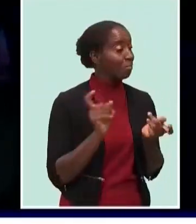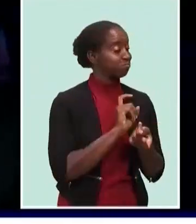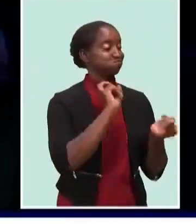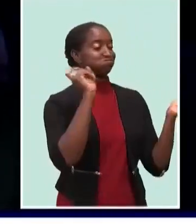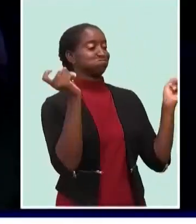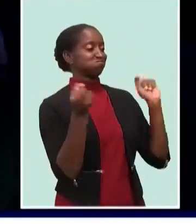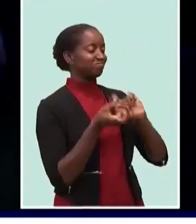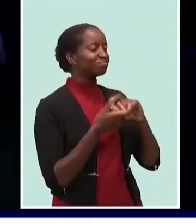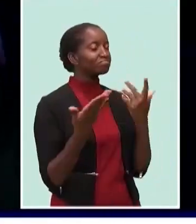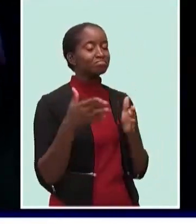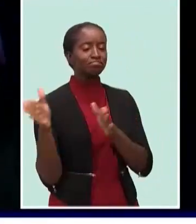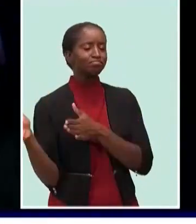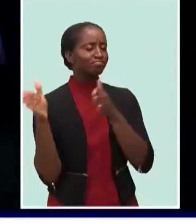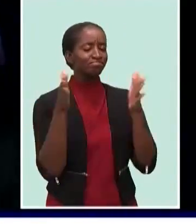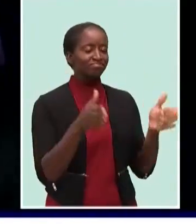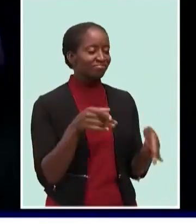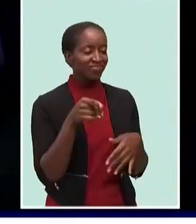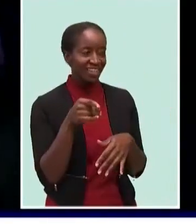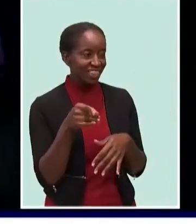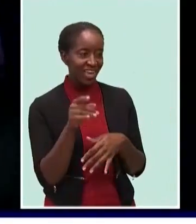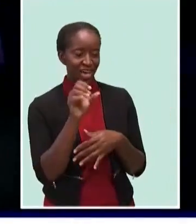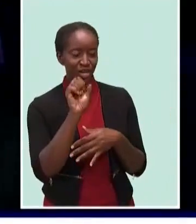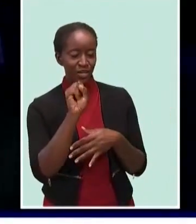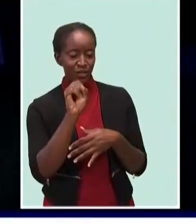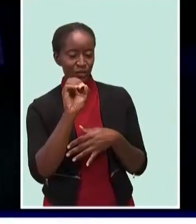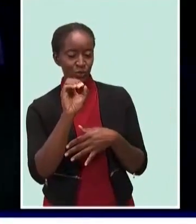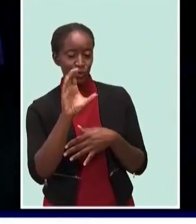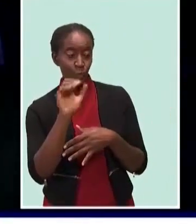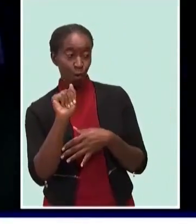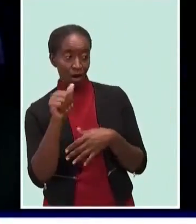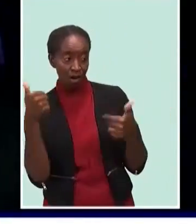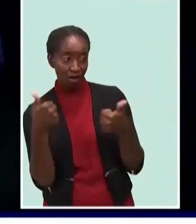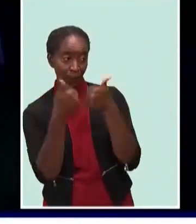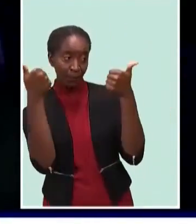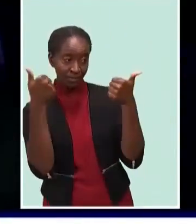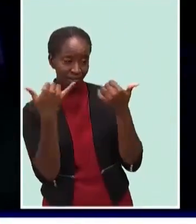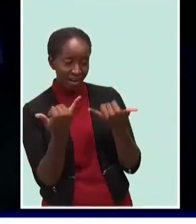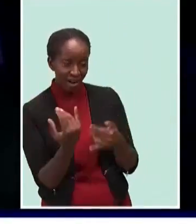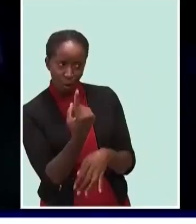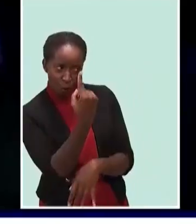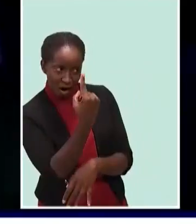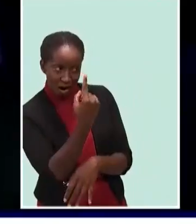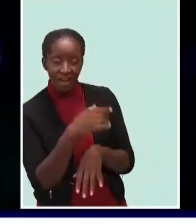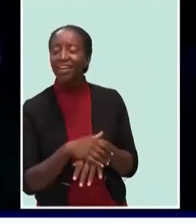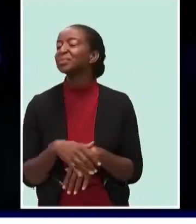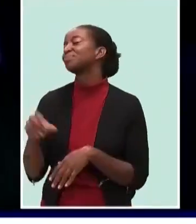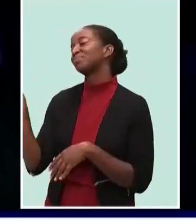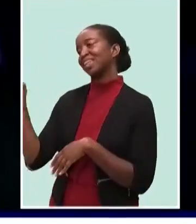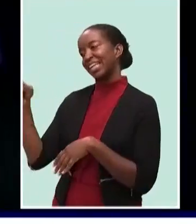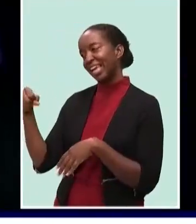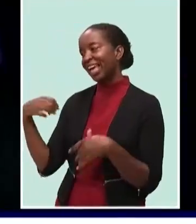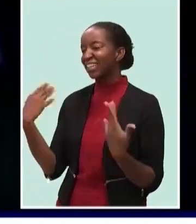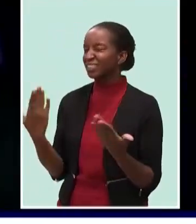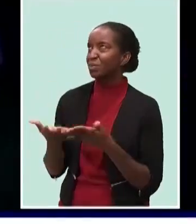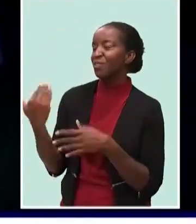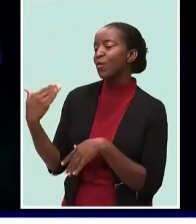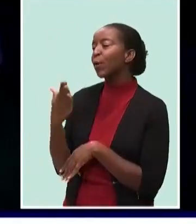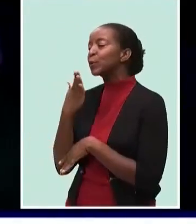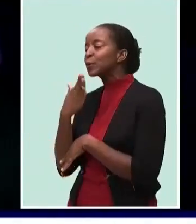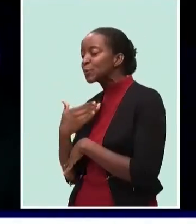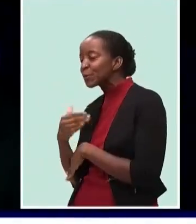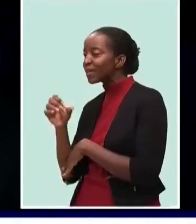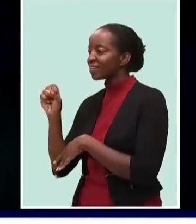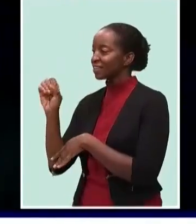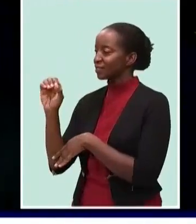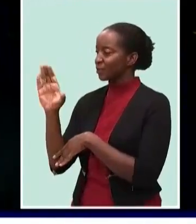to the Soca competition. We now have one instead of... Yes, and so instead of the Sweet Soca and the Party Monarch